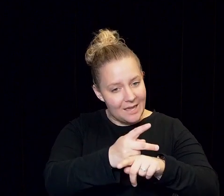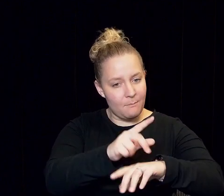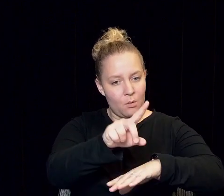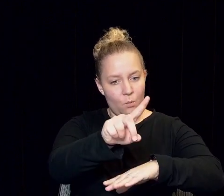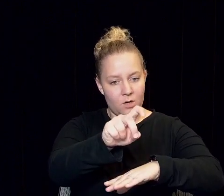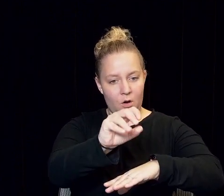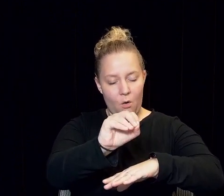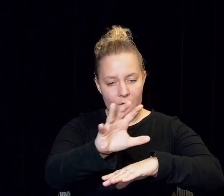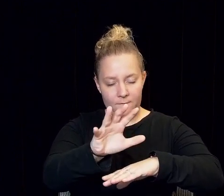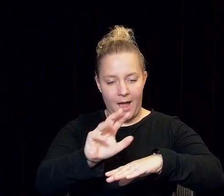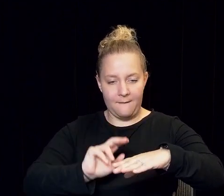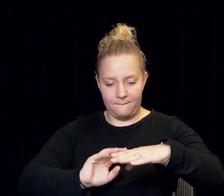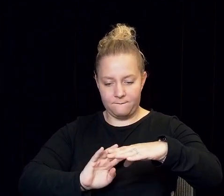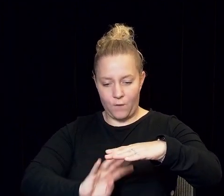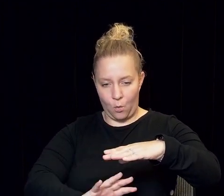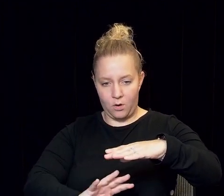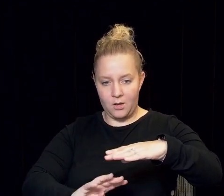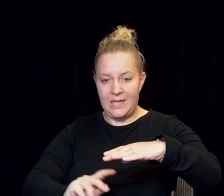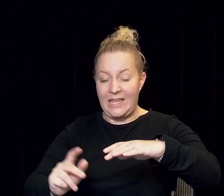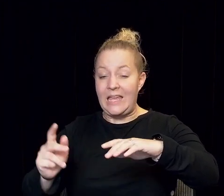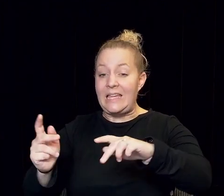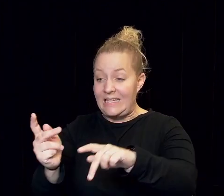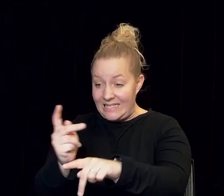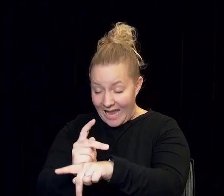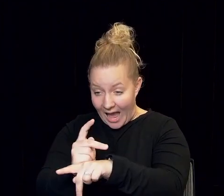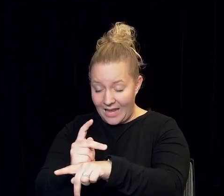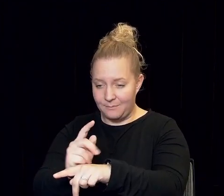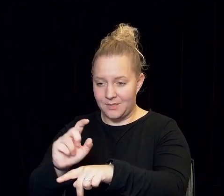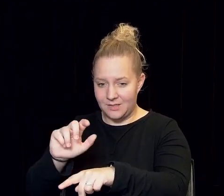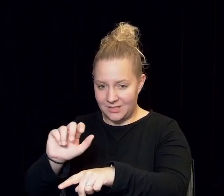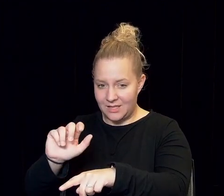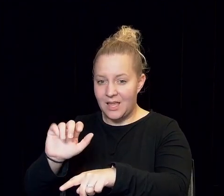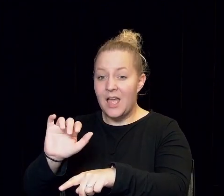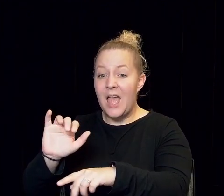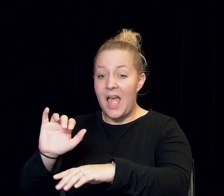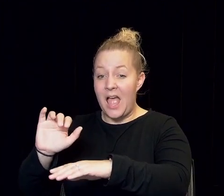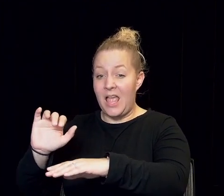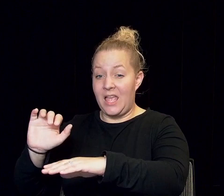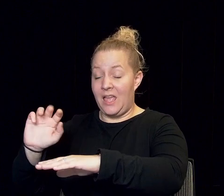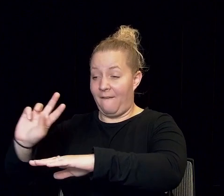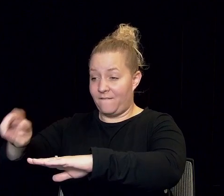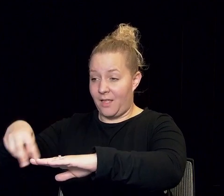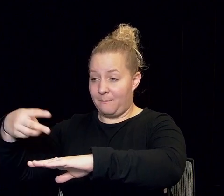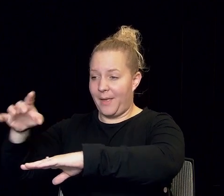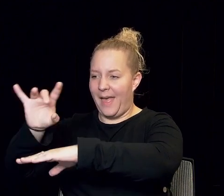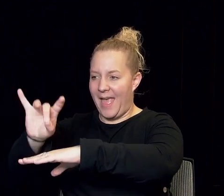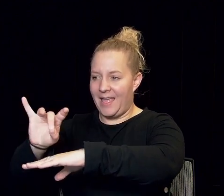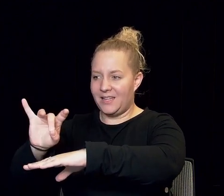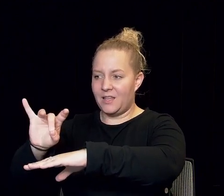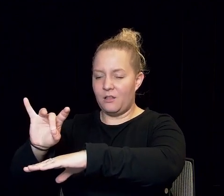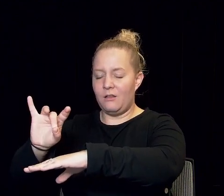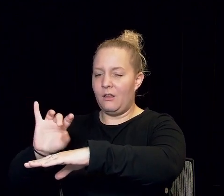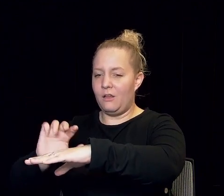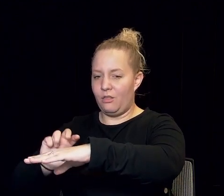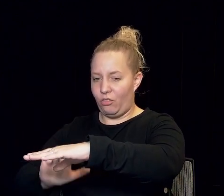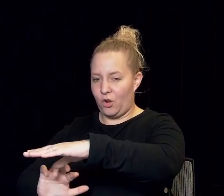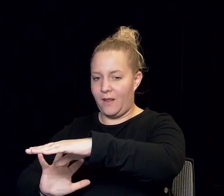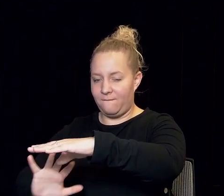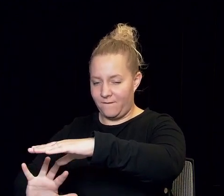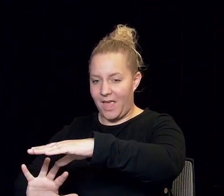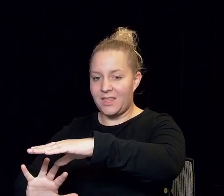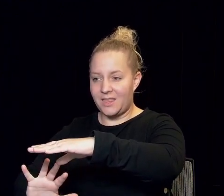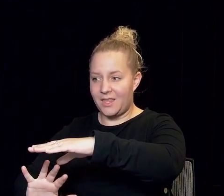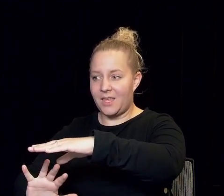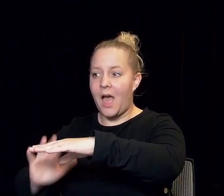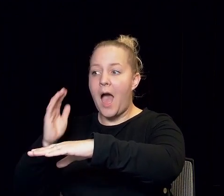more space. Times, when I flip that, I got 8 35ths. And then I know for a fact, at least,